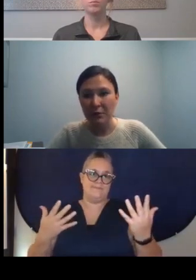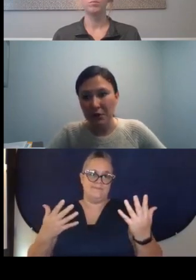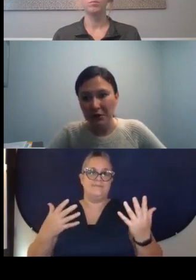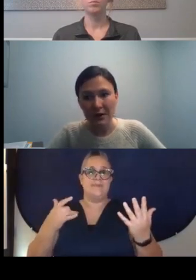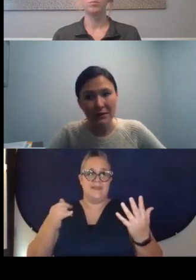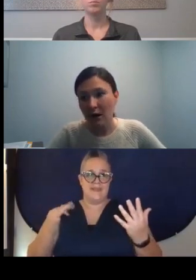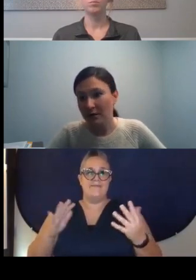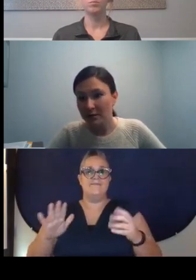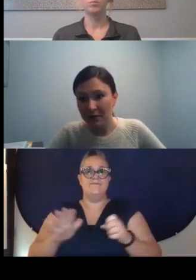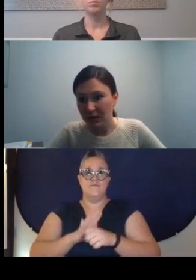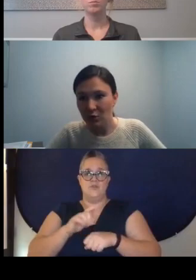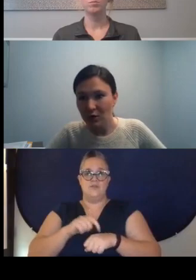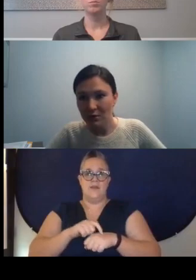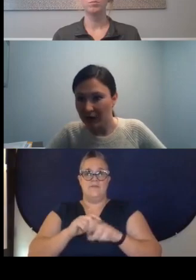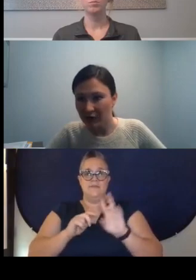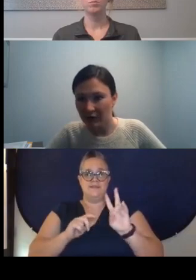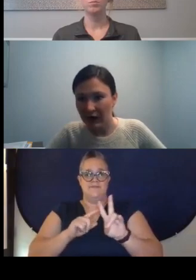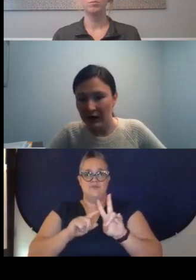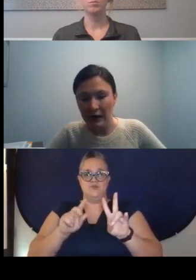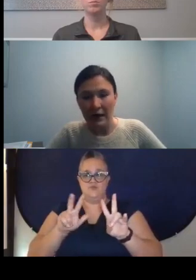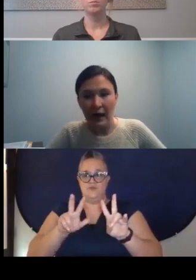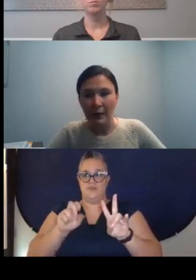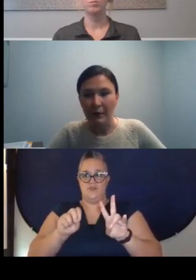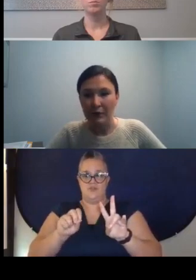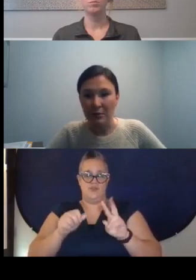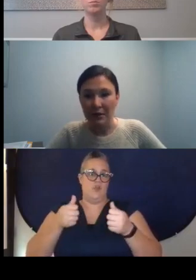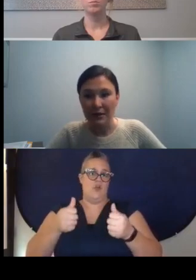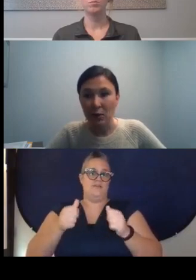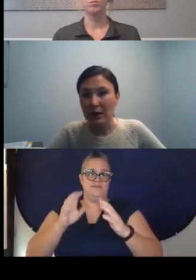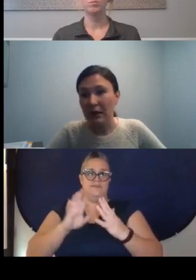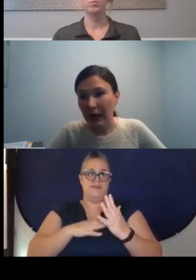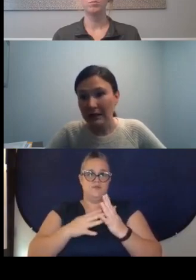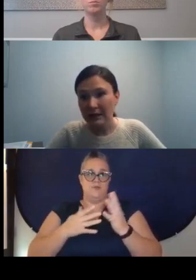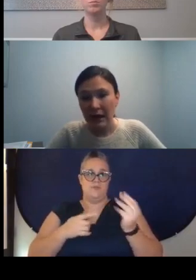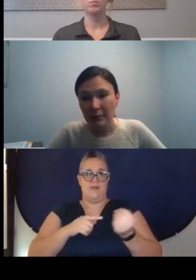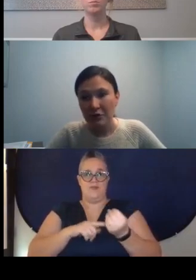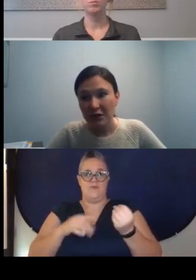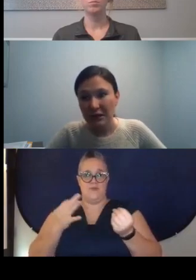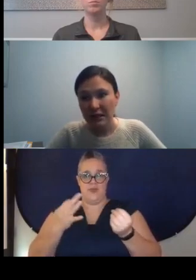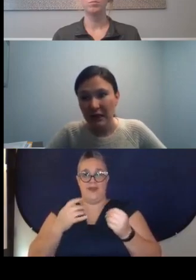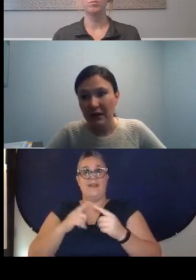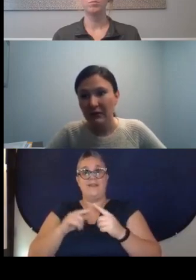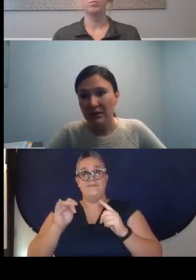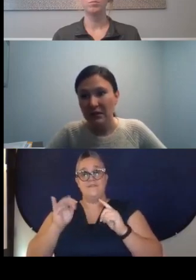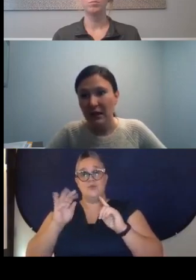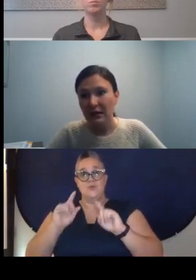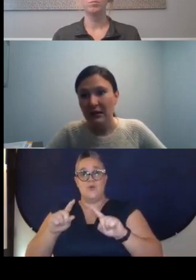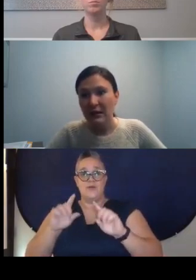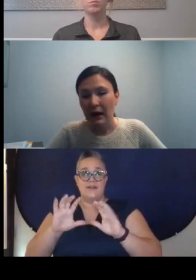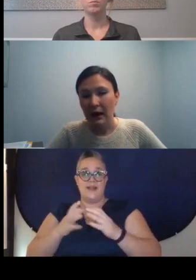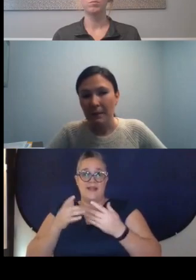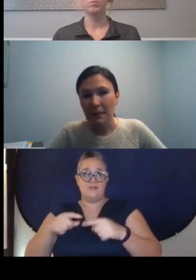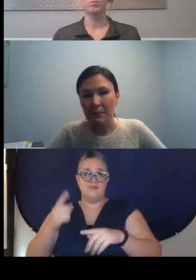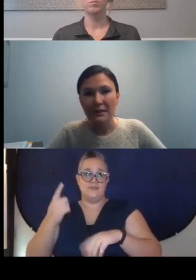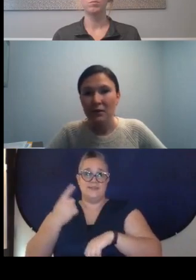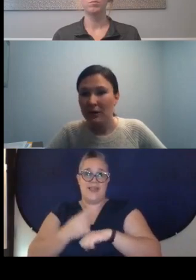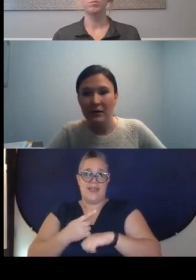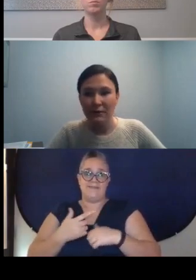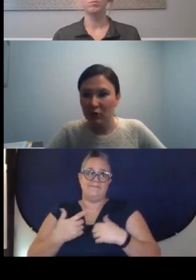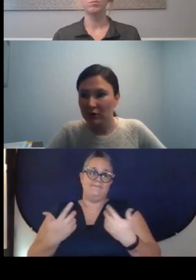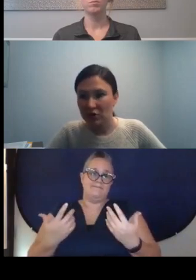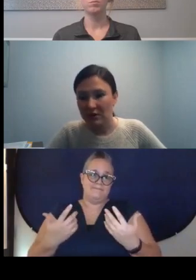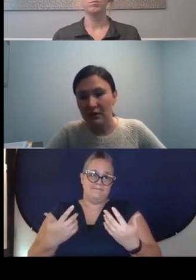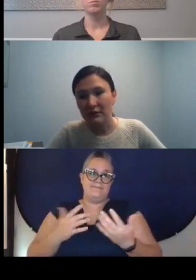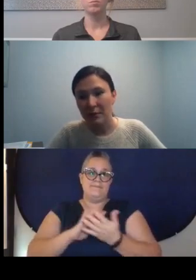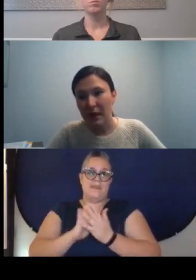full-timer, 7 to 3:30 is an awesome schedule, Monday through Friday. If you're somebody that's going to class during the day, then obviously that makes it a little